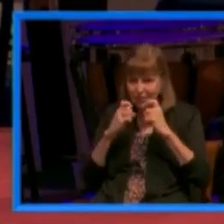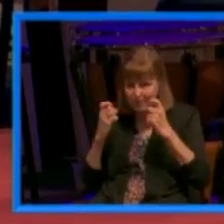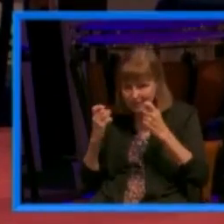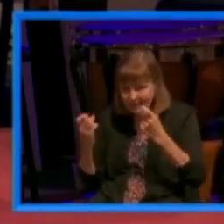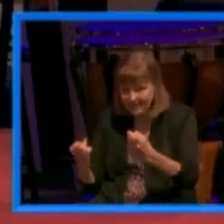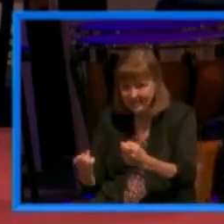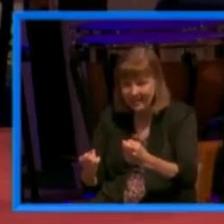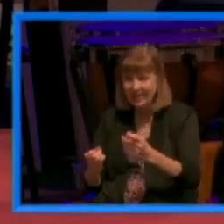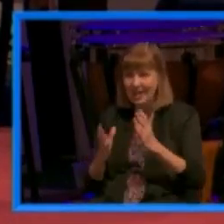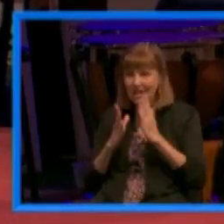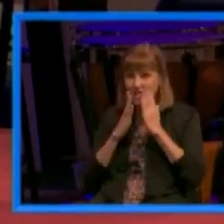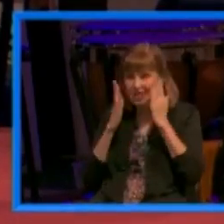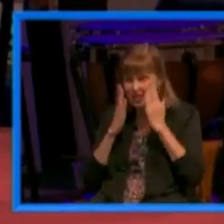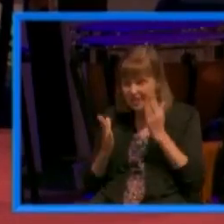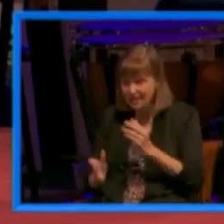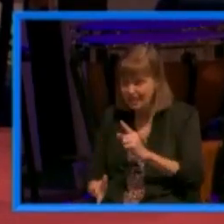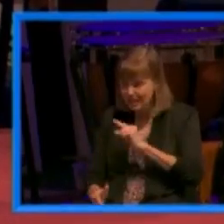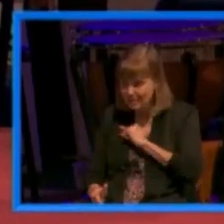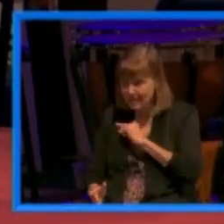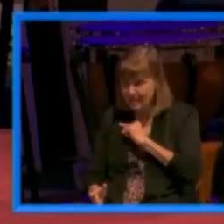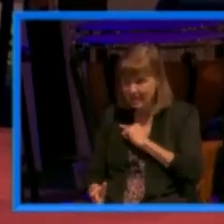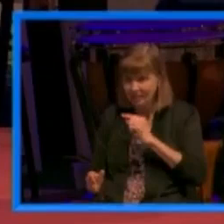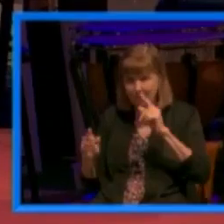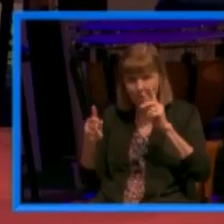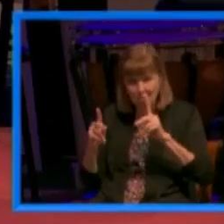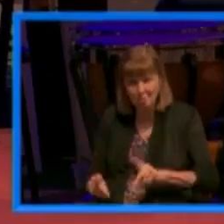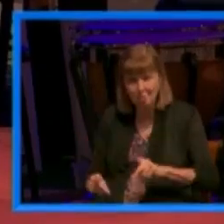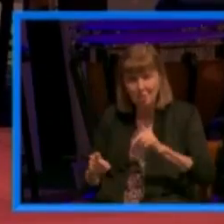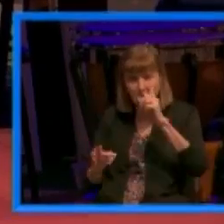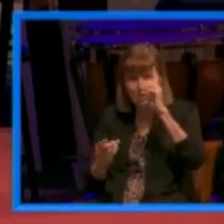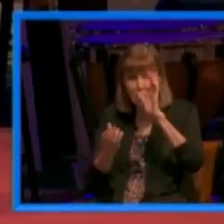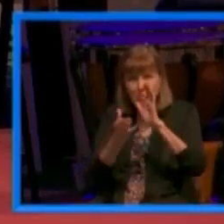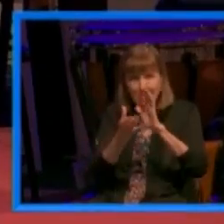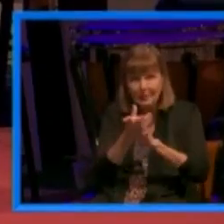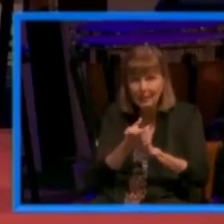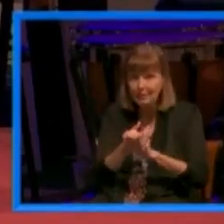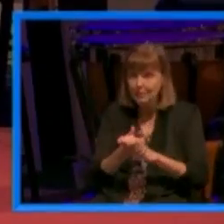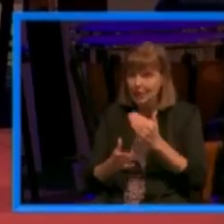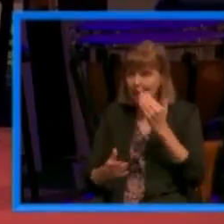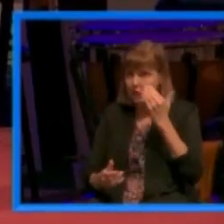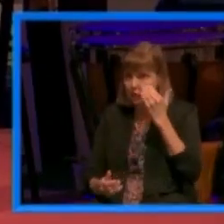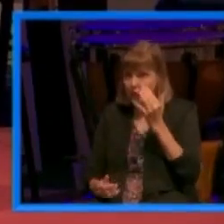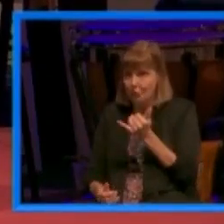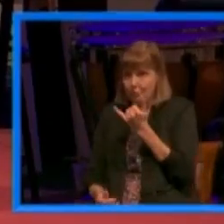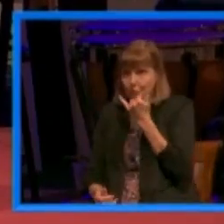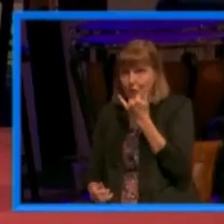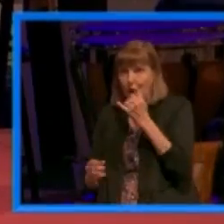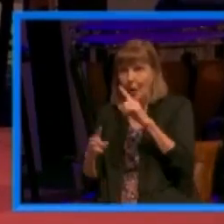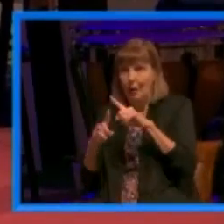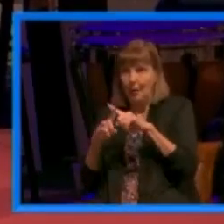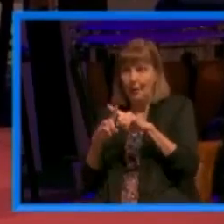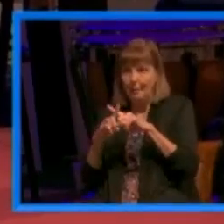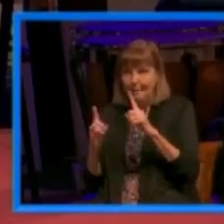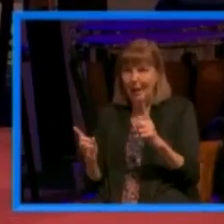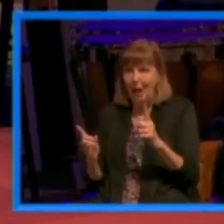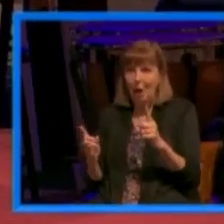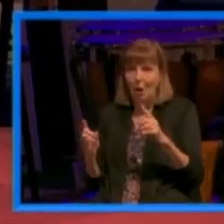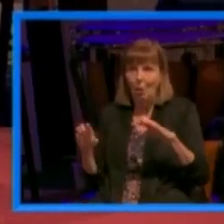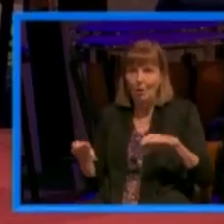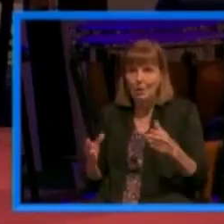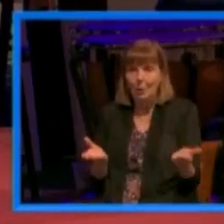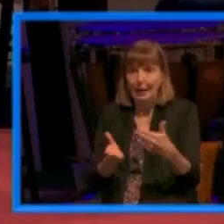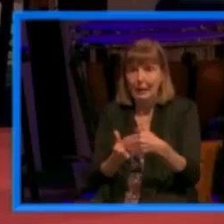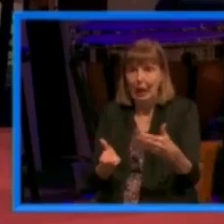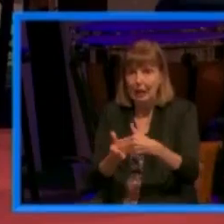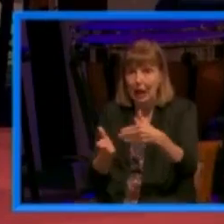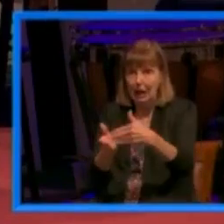believer who knows what sin is, who knows they shouldn't do it, and yet we do it again, and we feel the weight